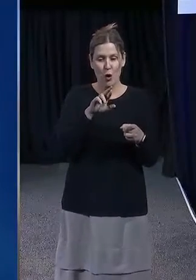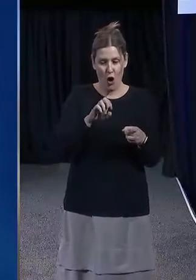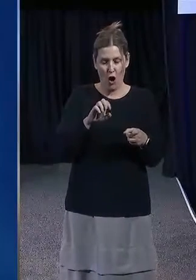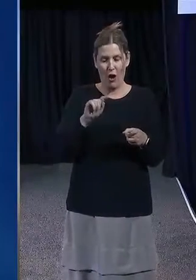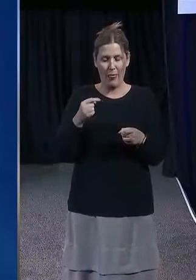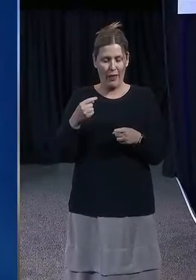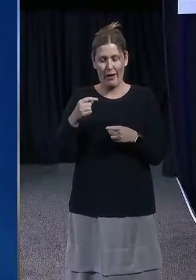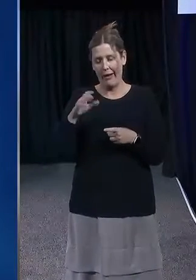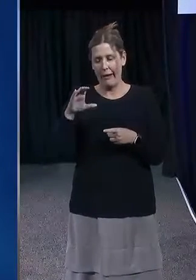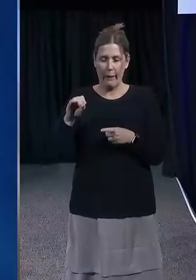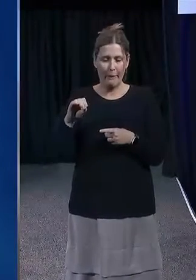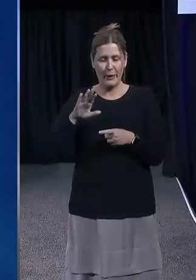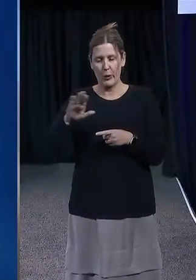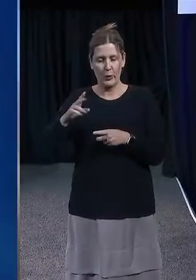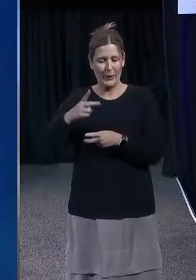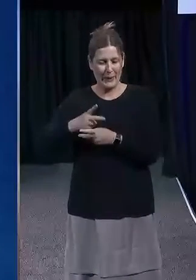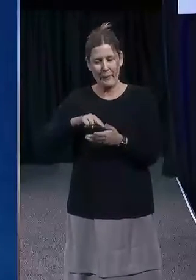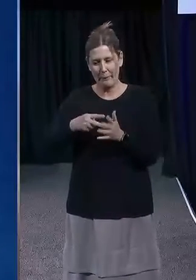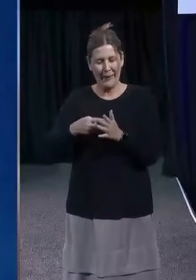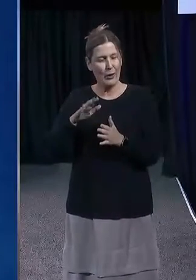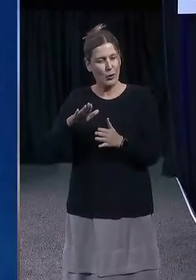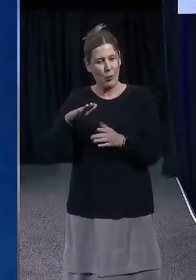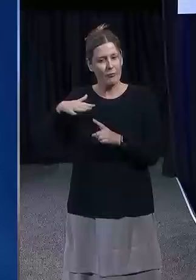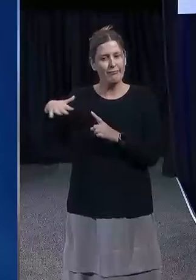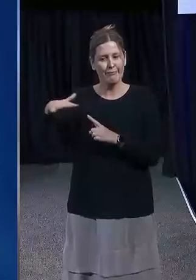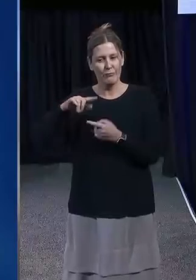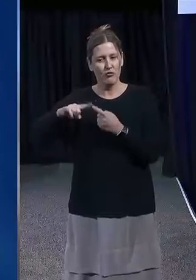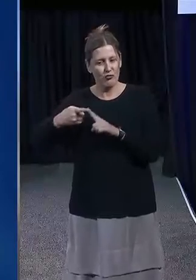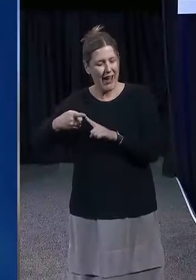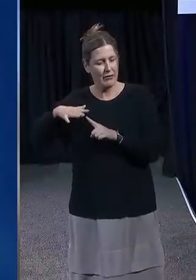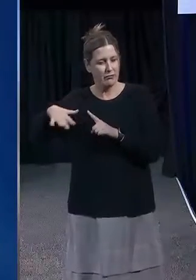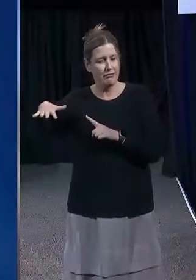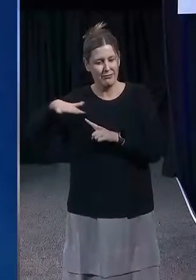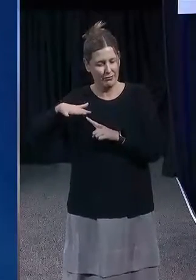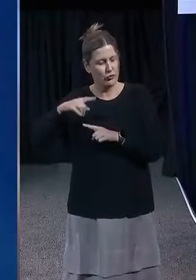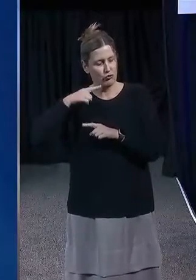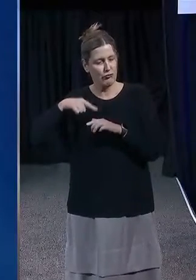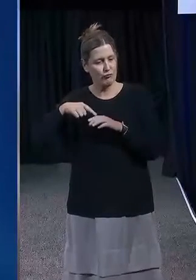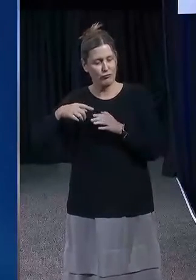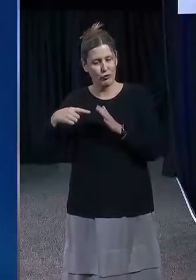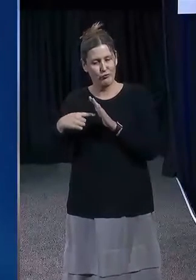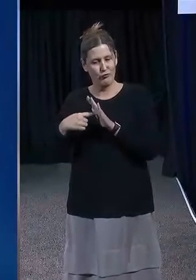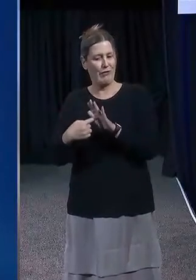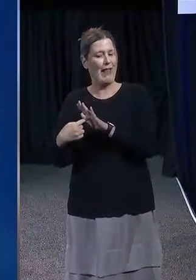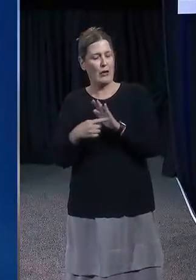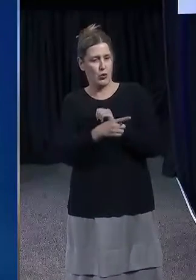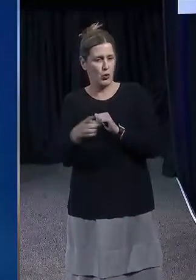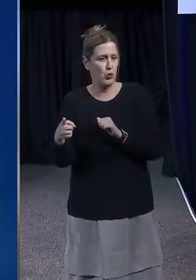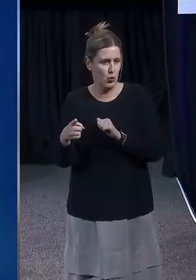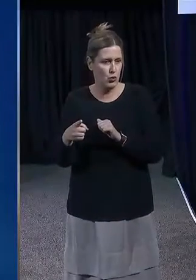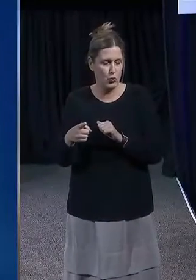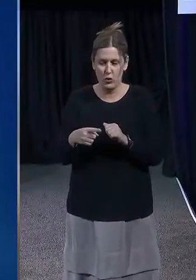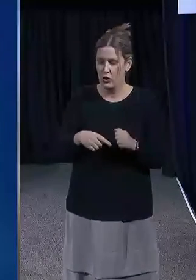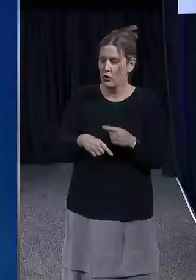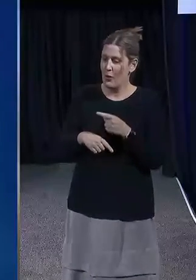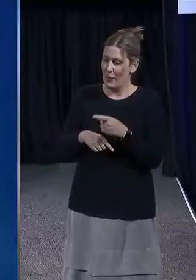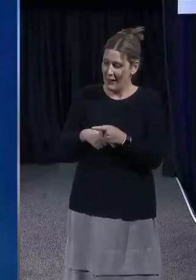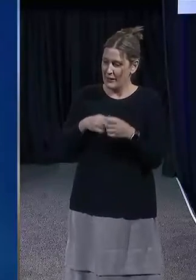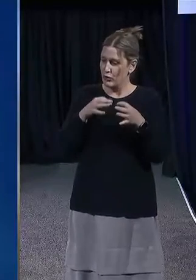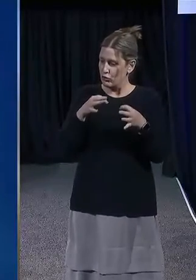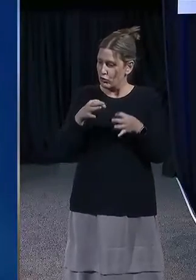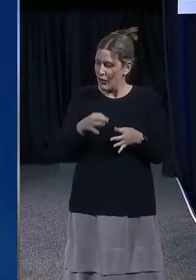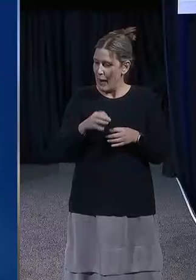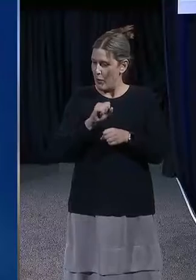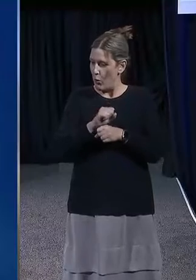keep. That's the first thing that education does. Secondly, in the middle of this diagram, it describes the work that is available to you